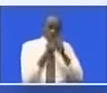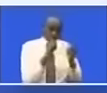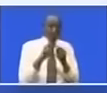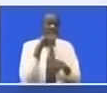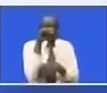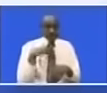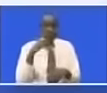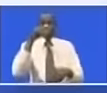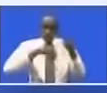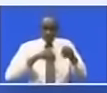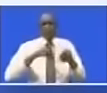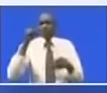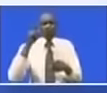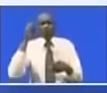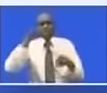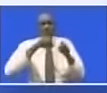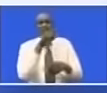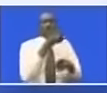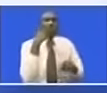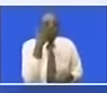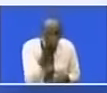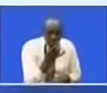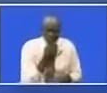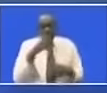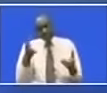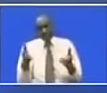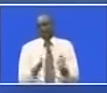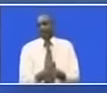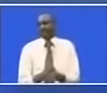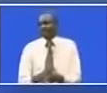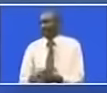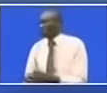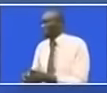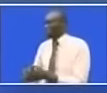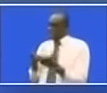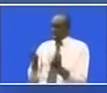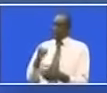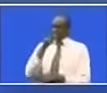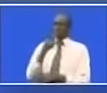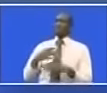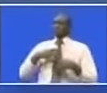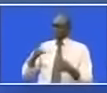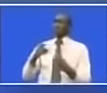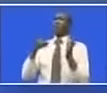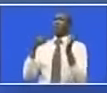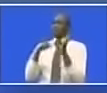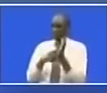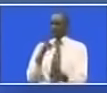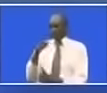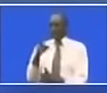People who vote, why they voted for those two candidates especially. Absolutely. Yeah. And you made an interesting point about both